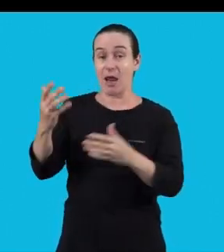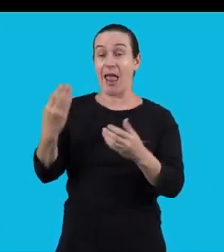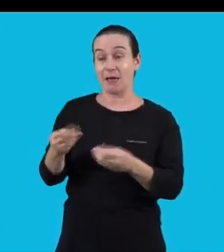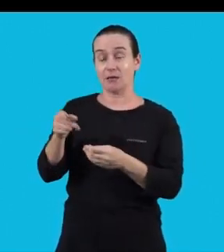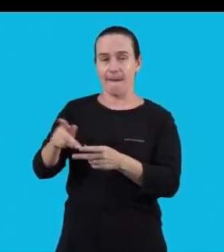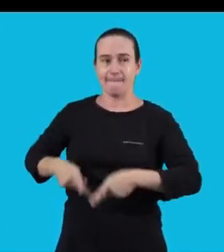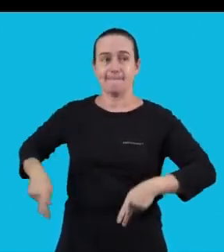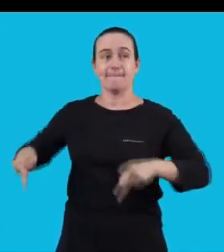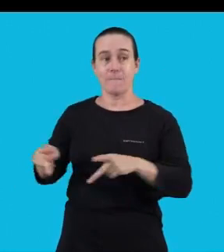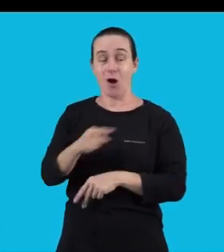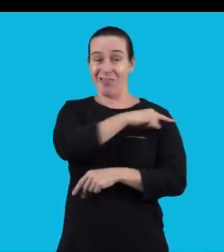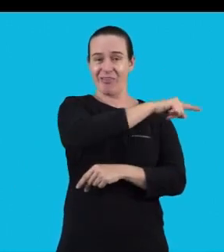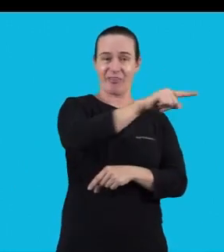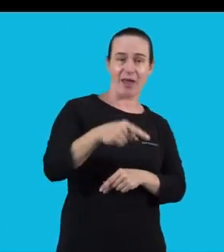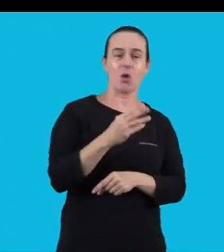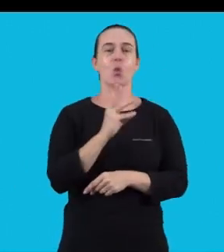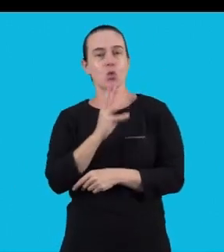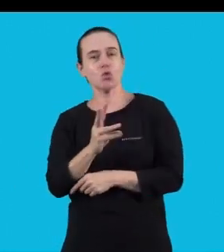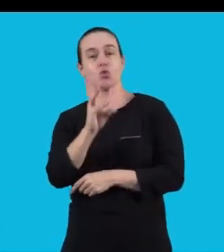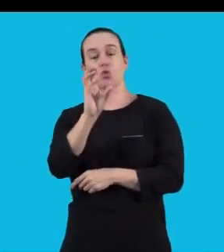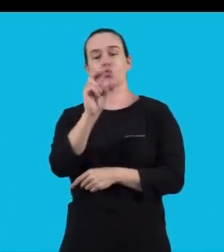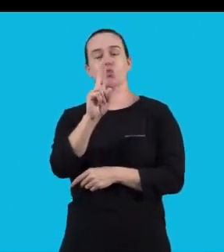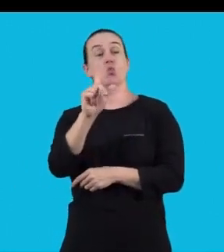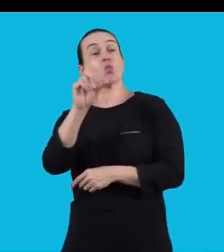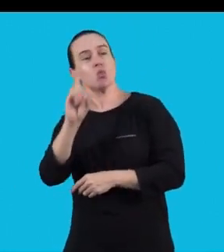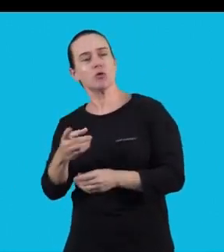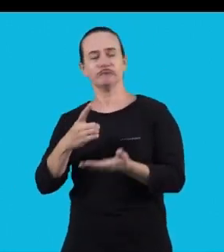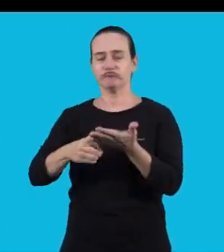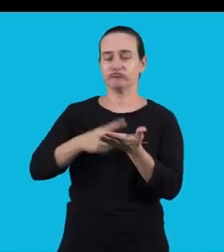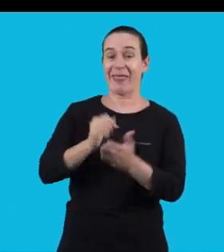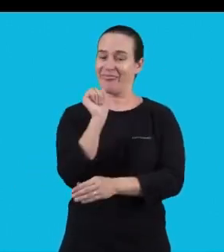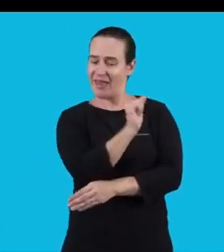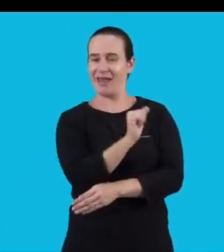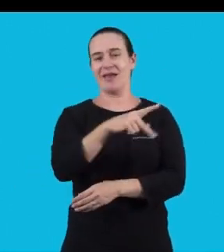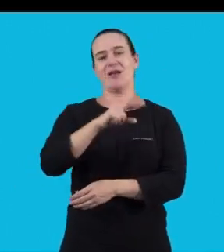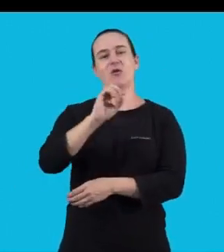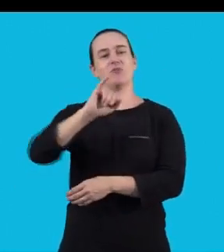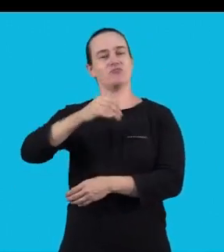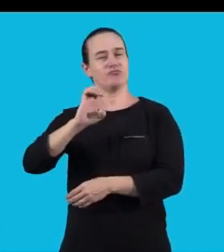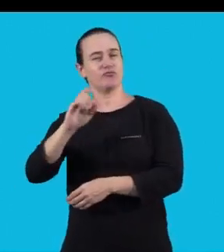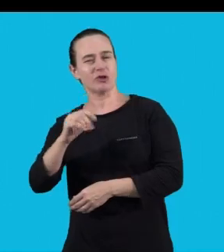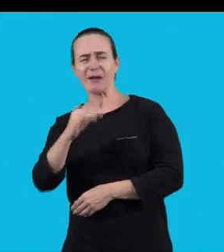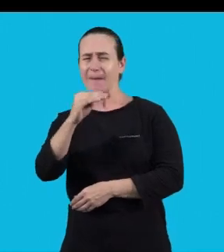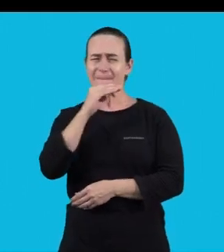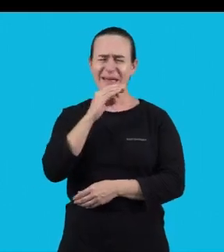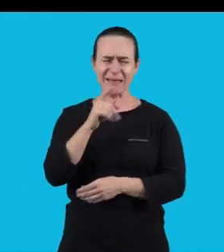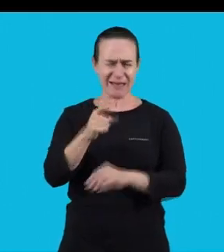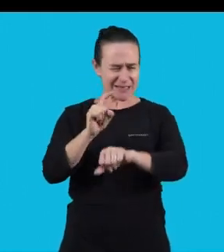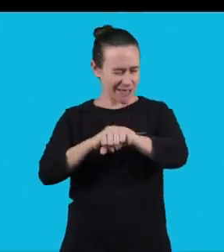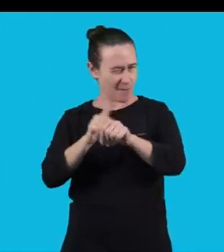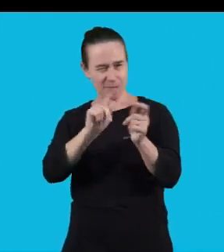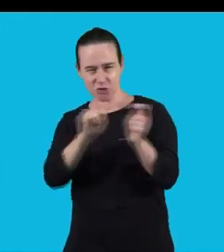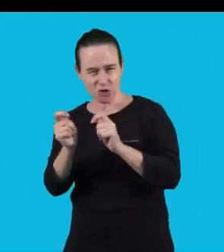would discuss their project, changing the pronouns, changing the tense, and also the words that